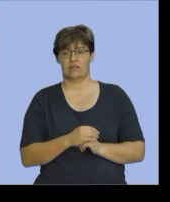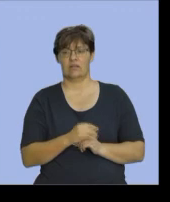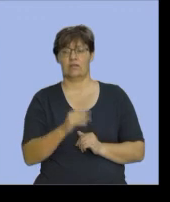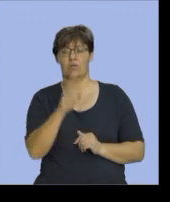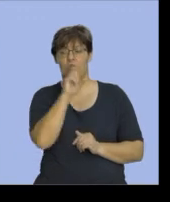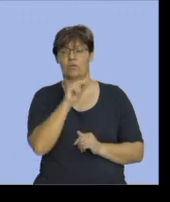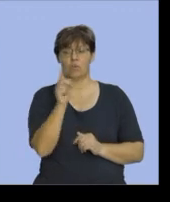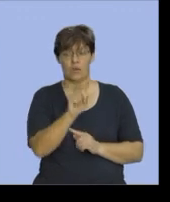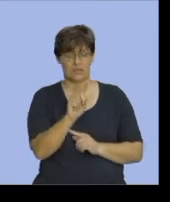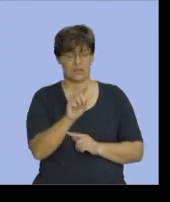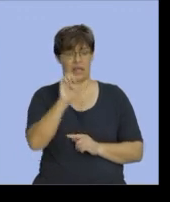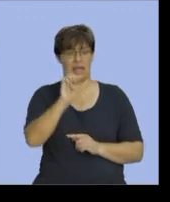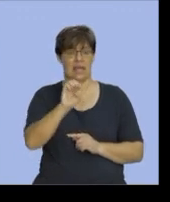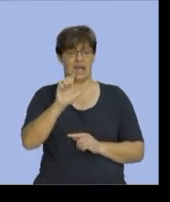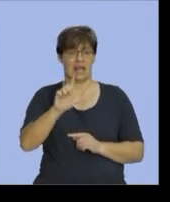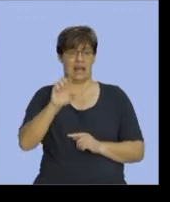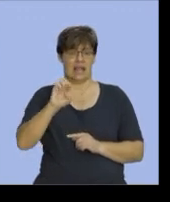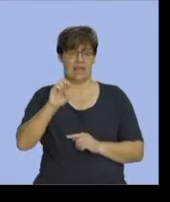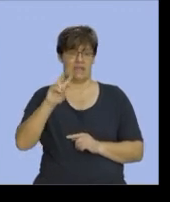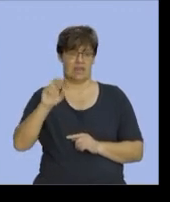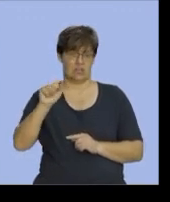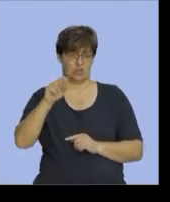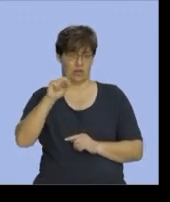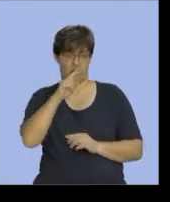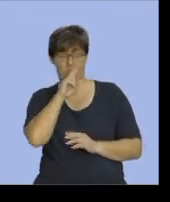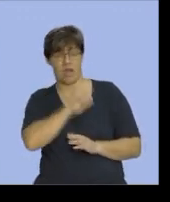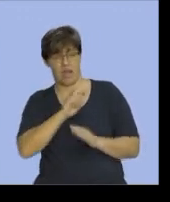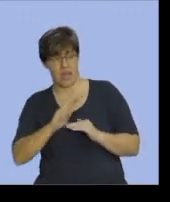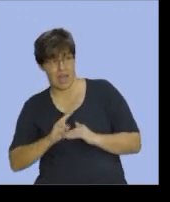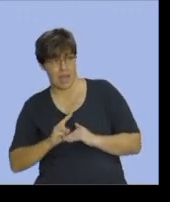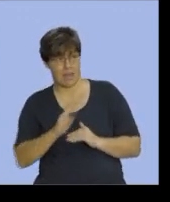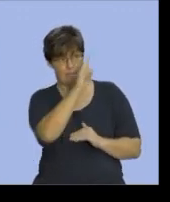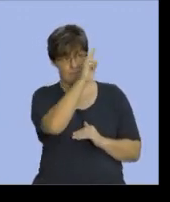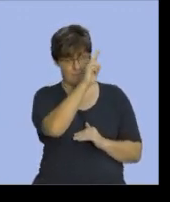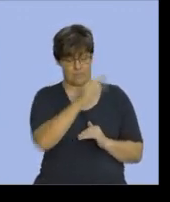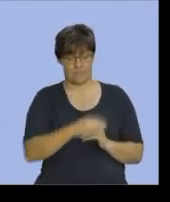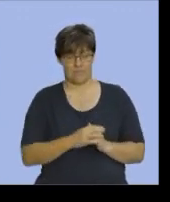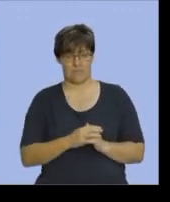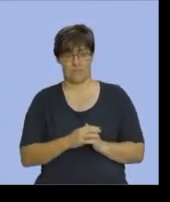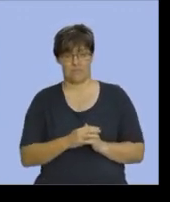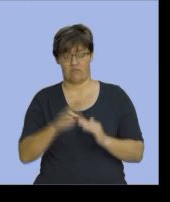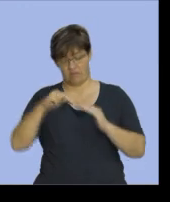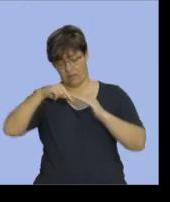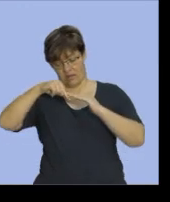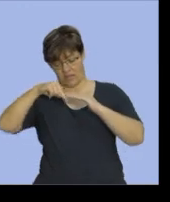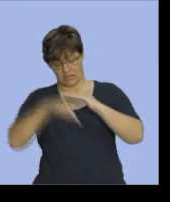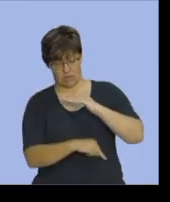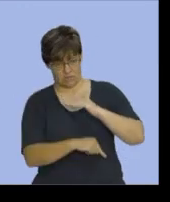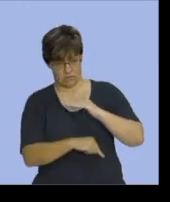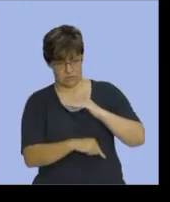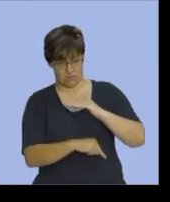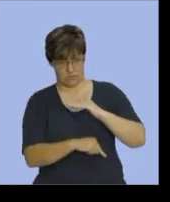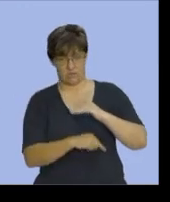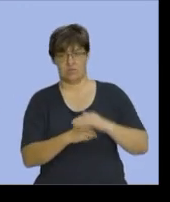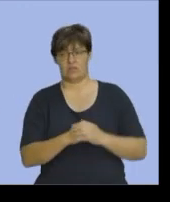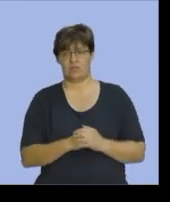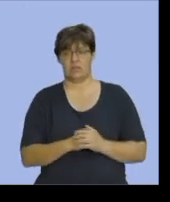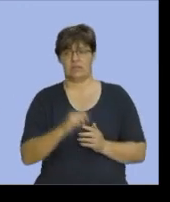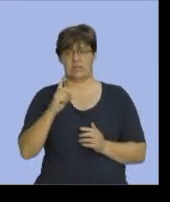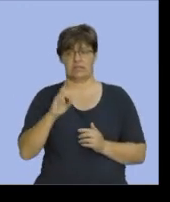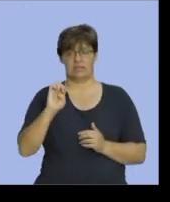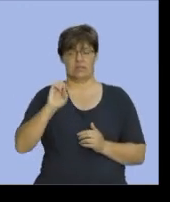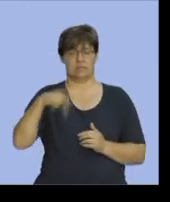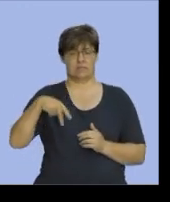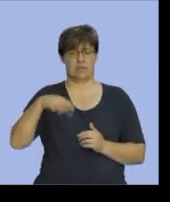looking from n, remember that we are talking about the angle of elevation, and if